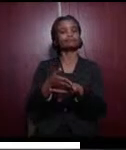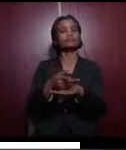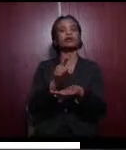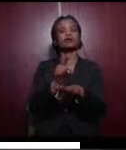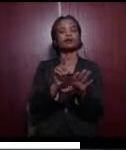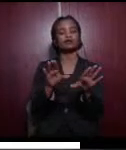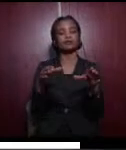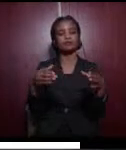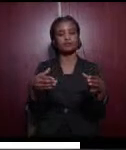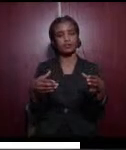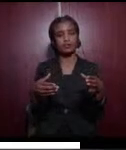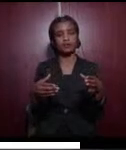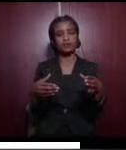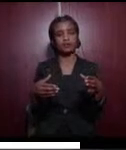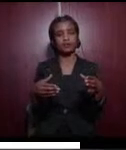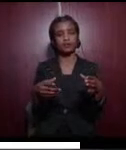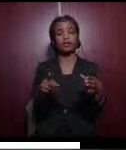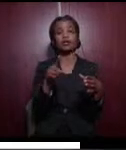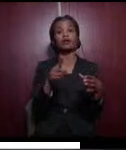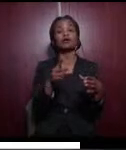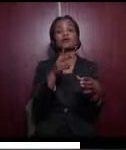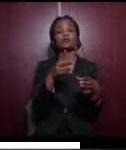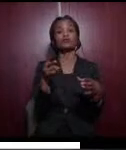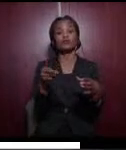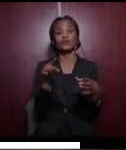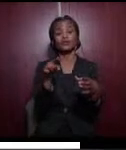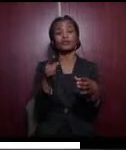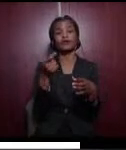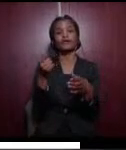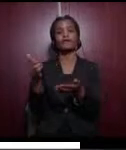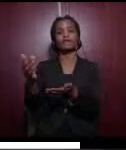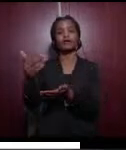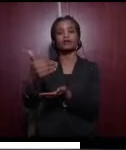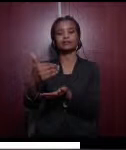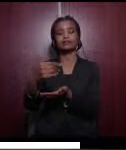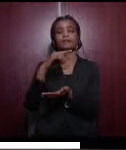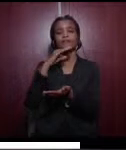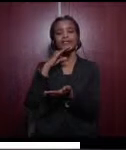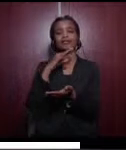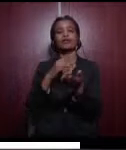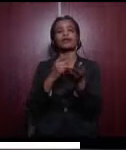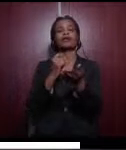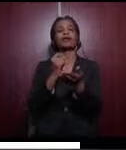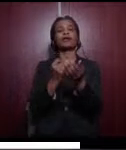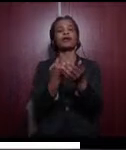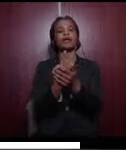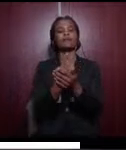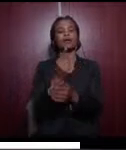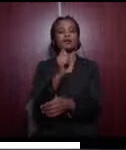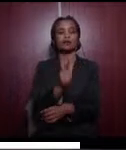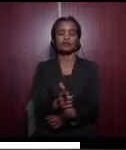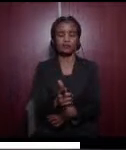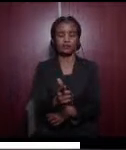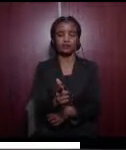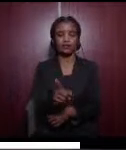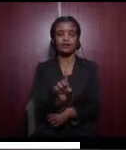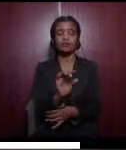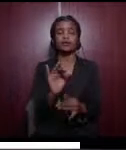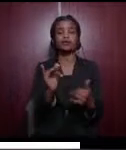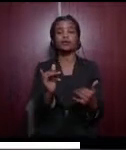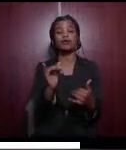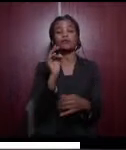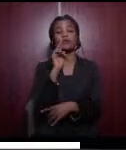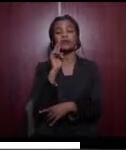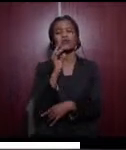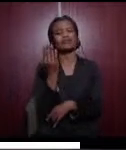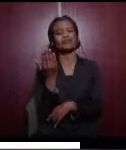So then the Fundraising Act becomes secondary to the Disaster Management Act. But if you look in the past,